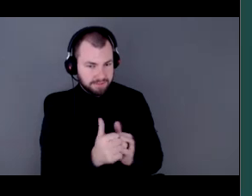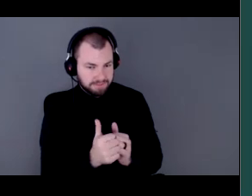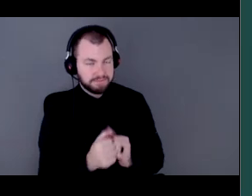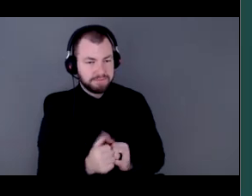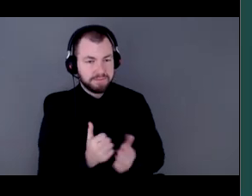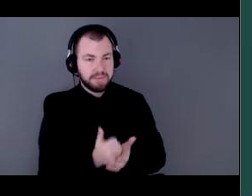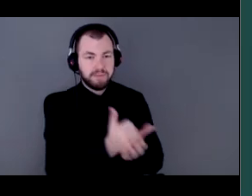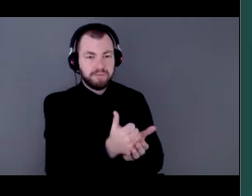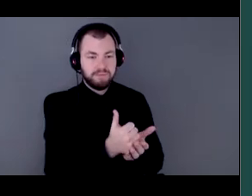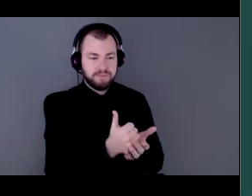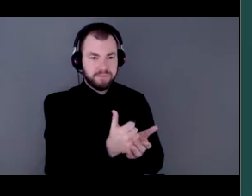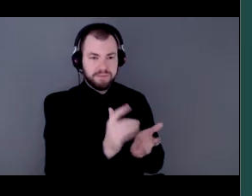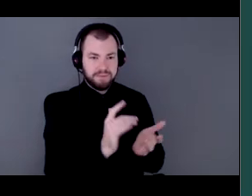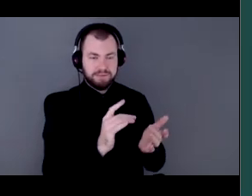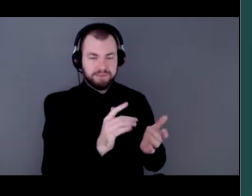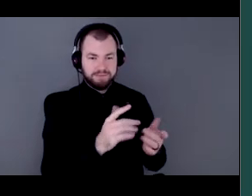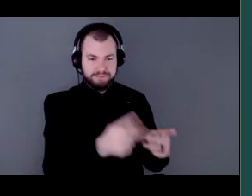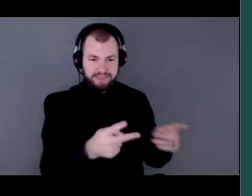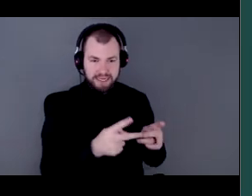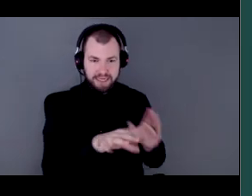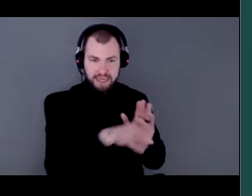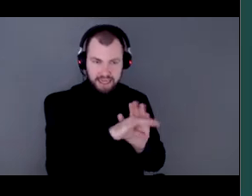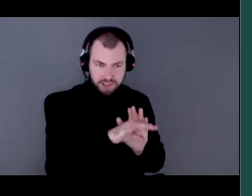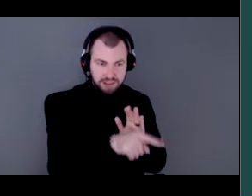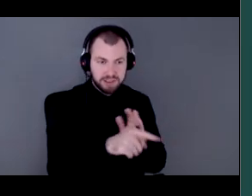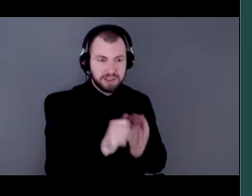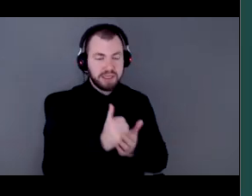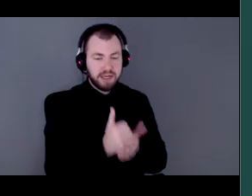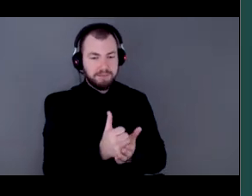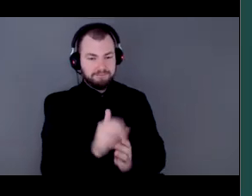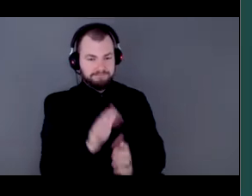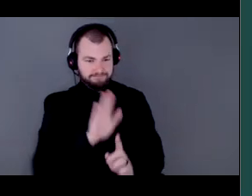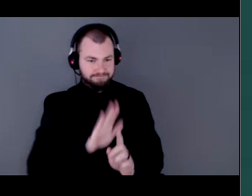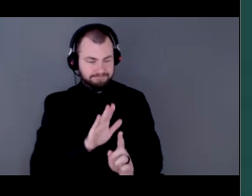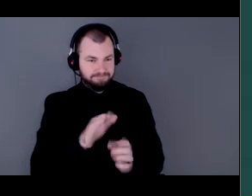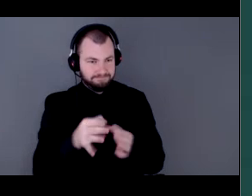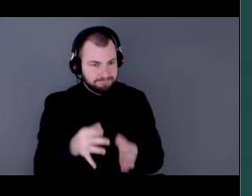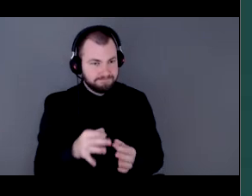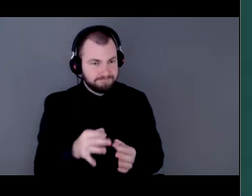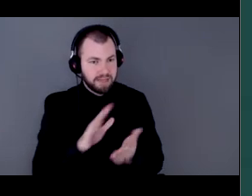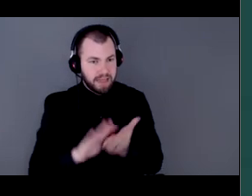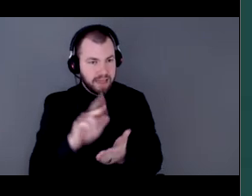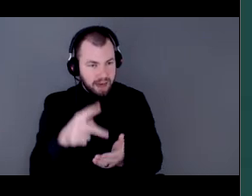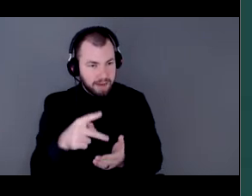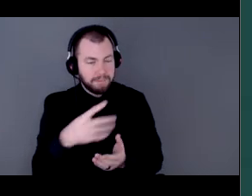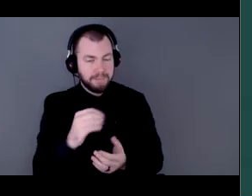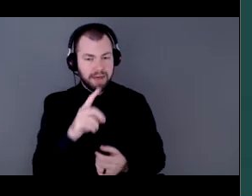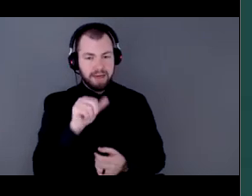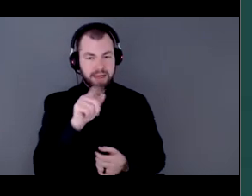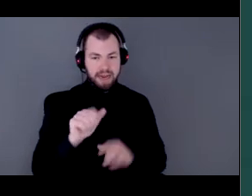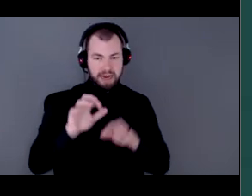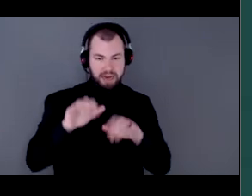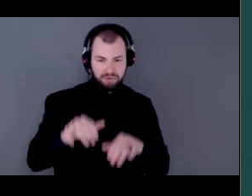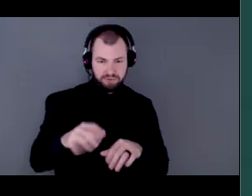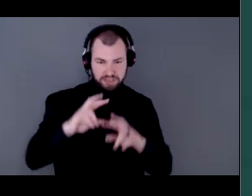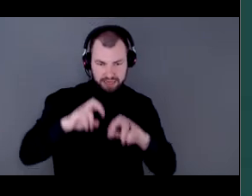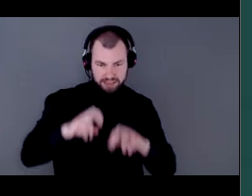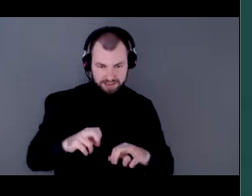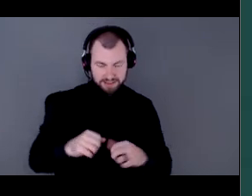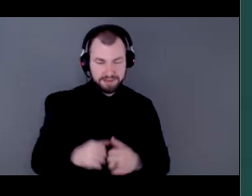selection, it helps them characterize the cleanup, and it helps them with data entry and analysis. What they do from there